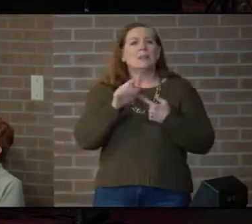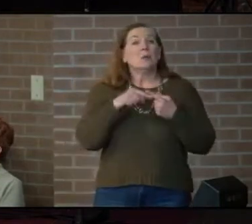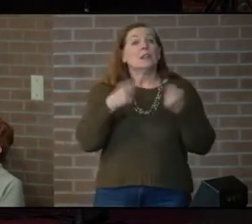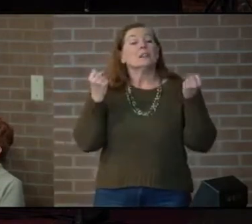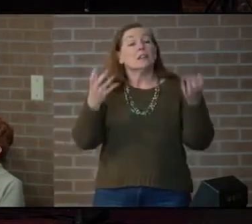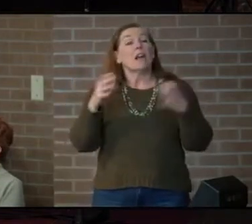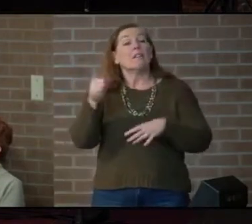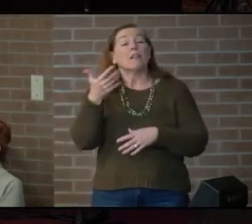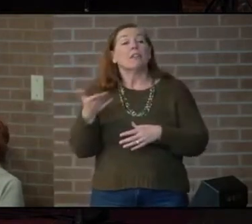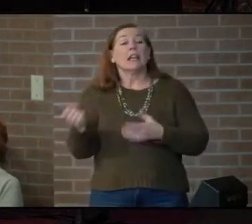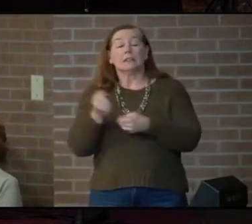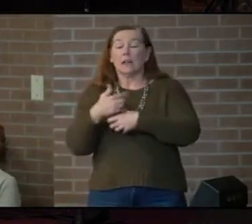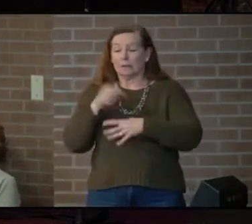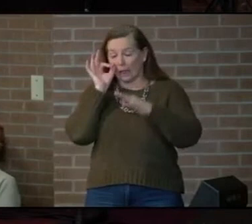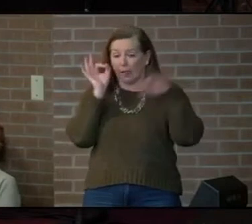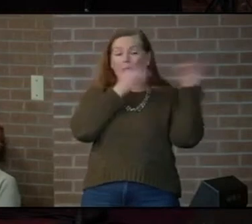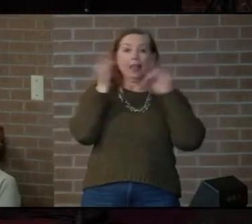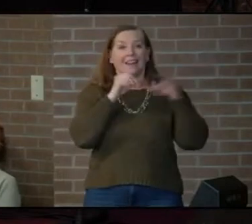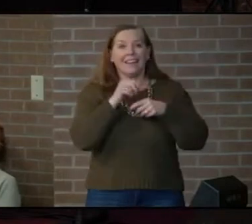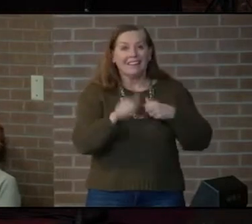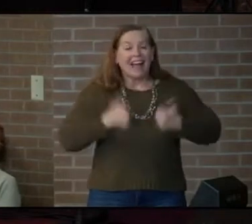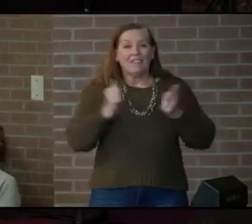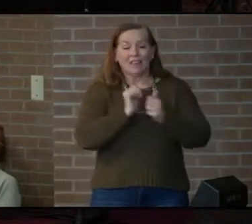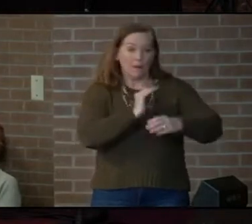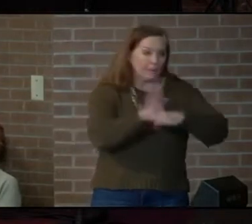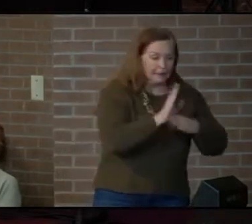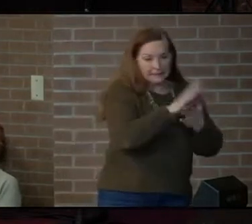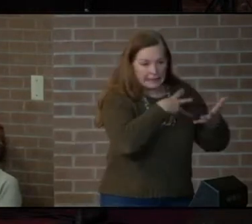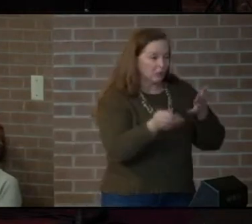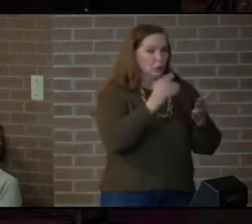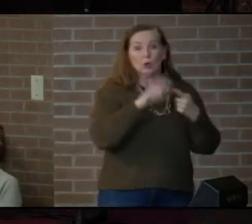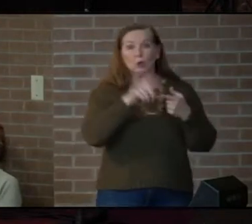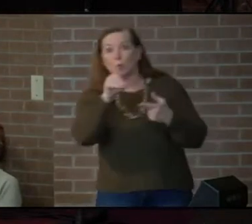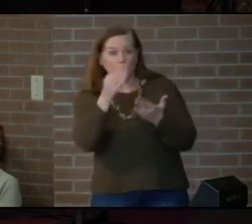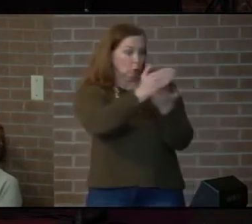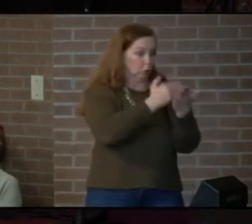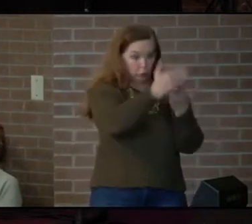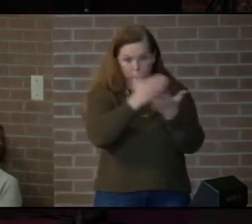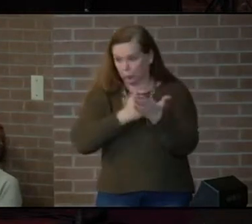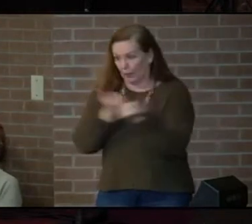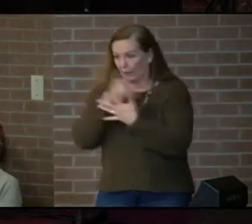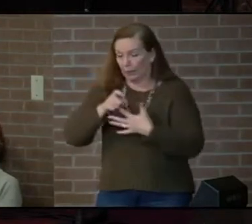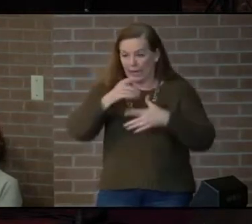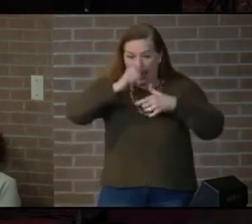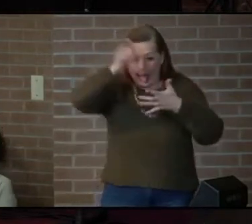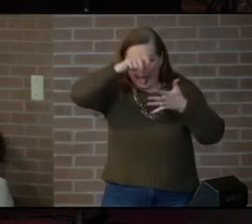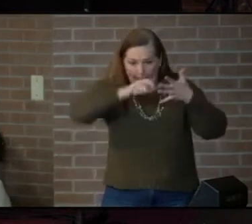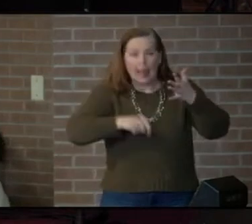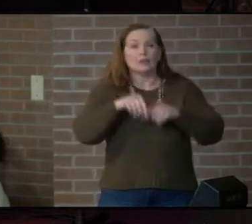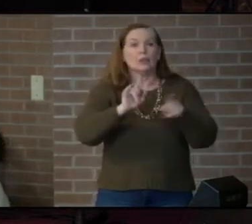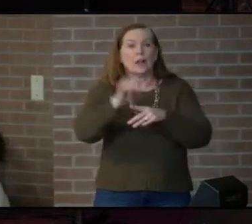that distract us in life, with our busy schedules, with our to-do lists, all of the things that we want to accomplish in the day or in our